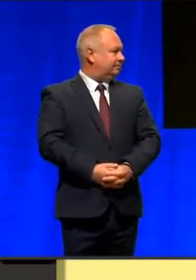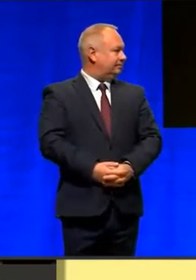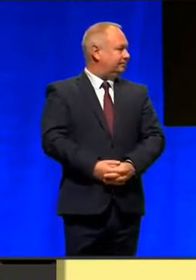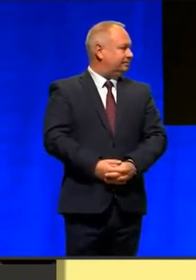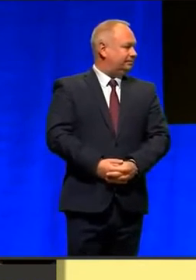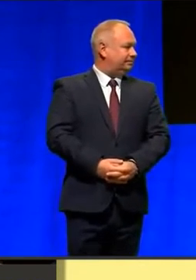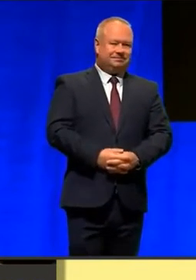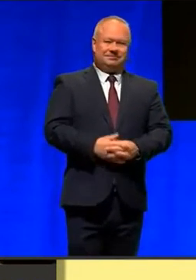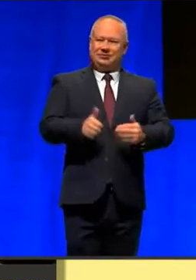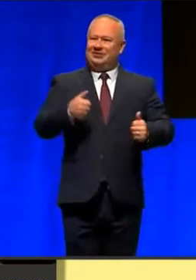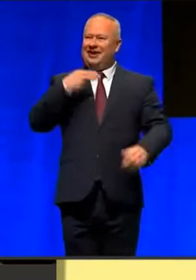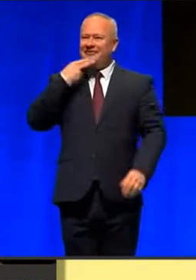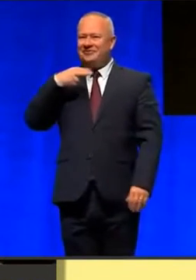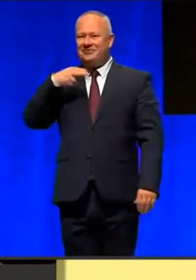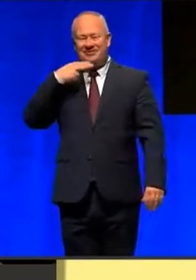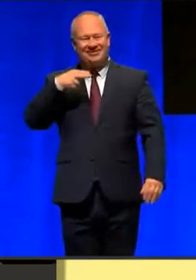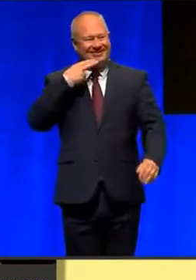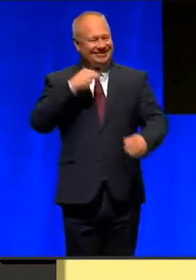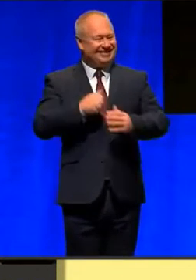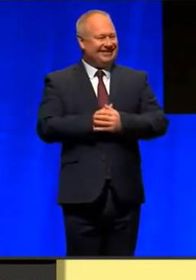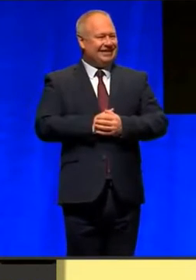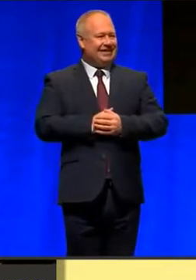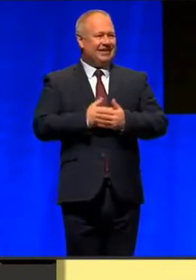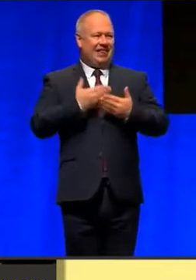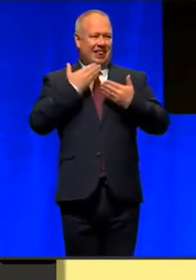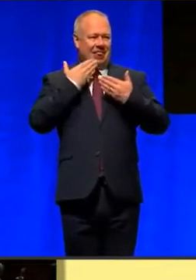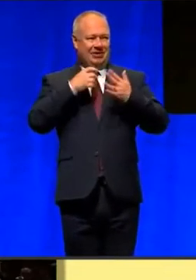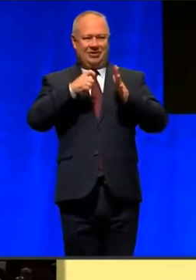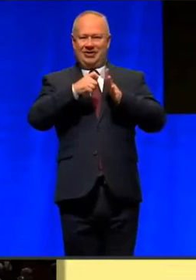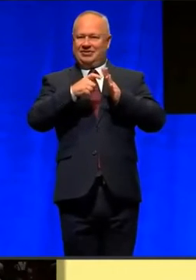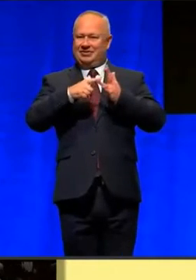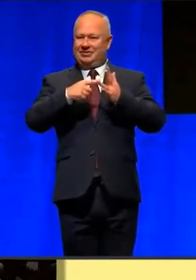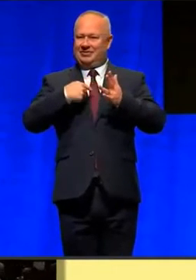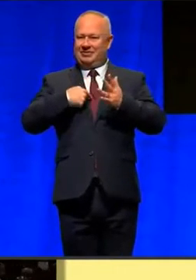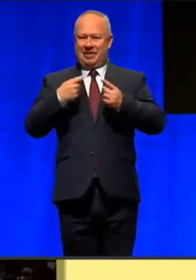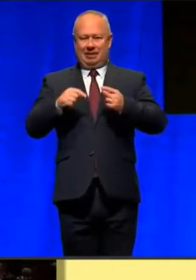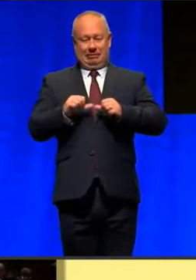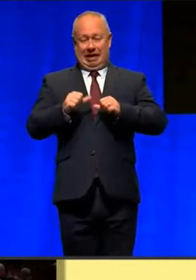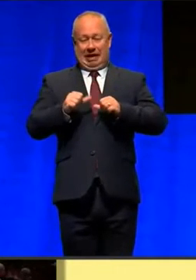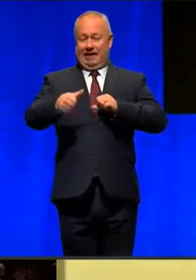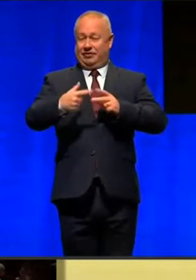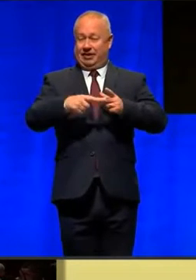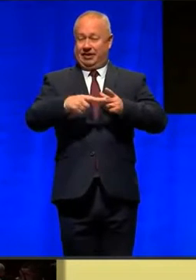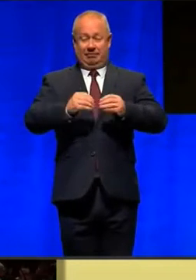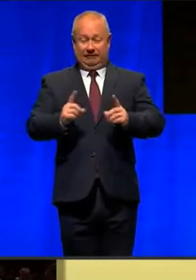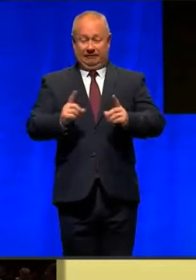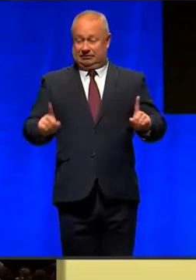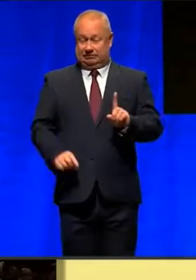Good afternoon, conference. And thanks very much to Kirsten for putting me on after Ian Blackford.